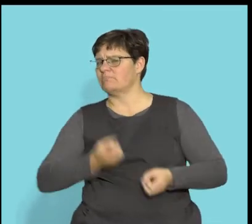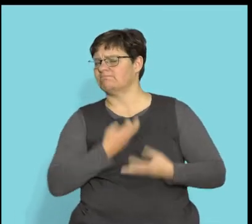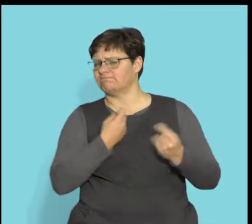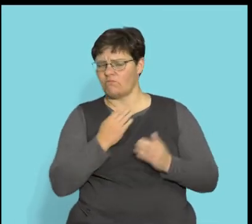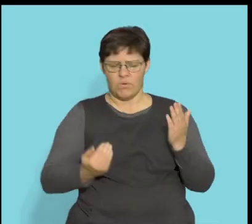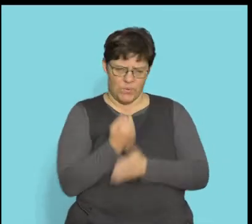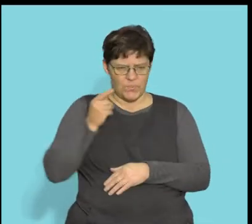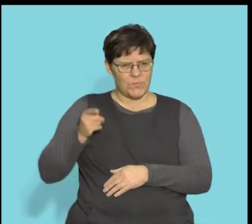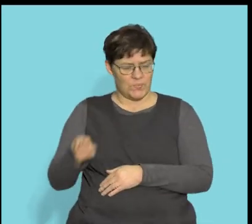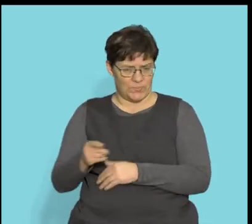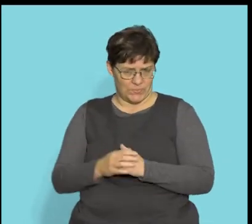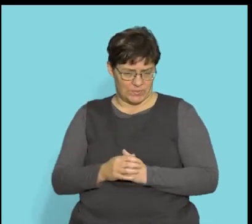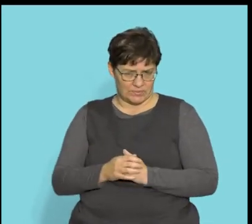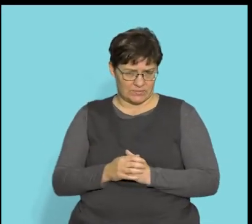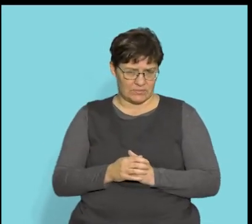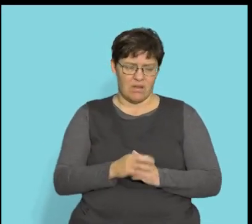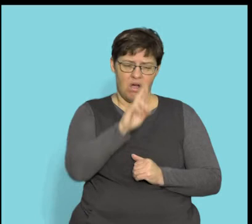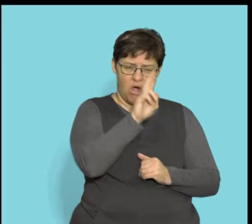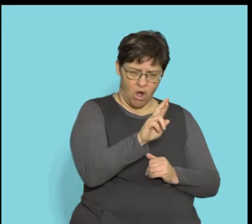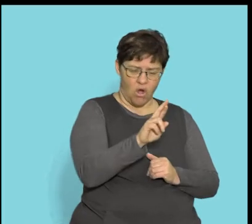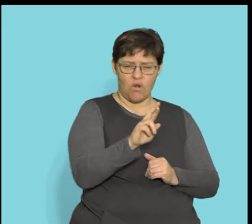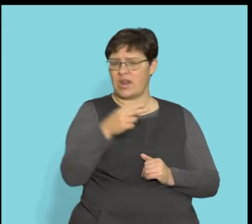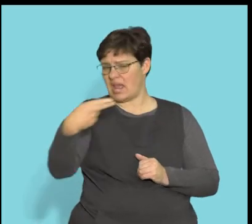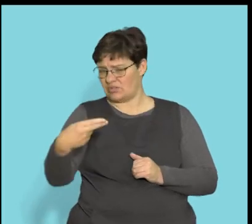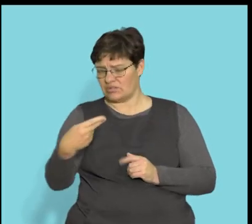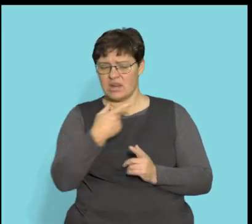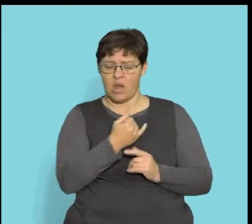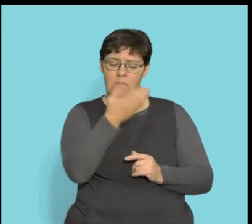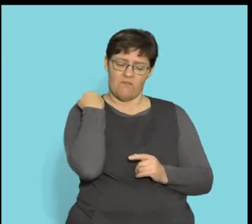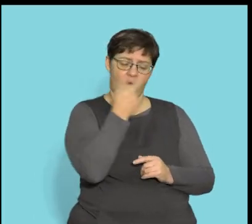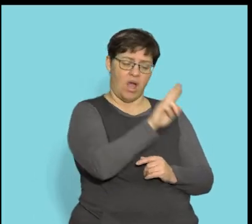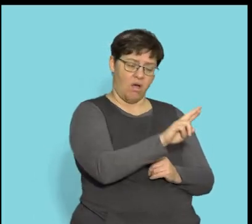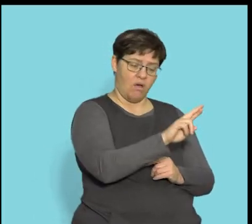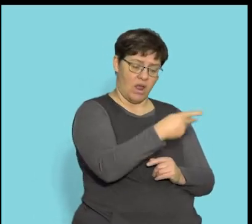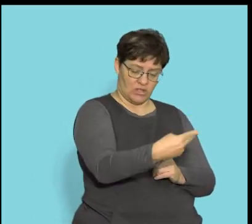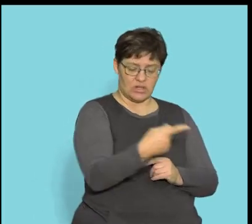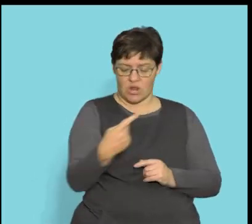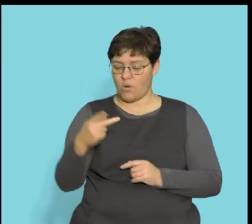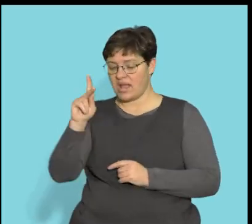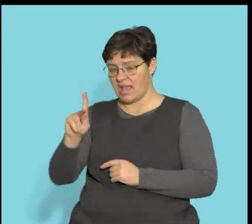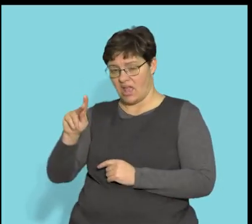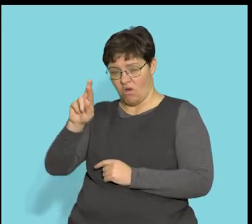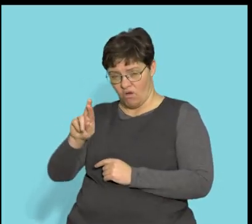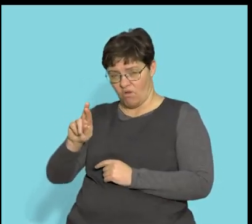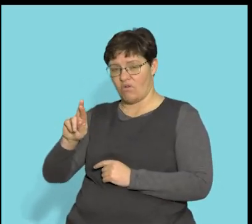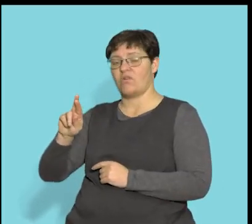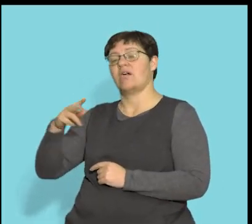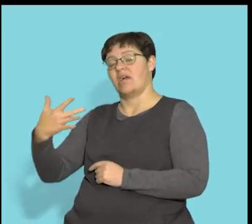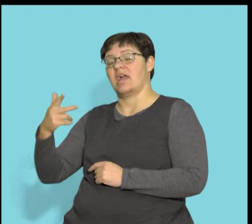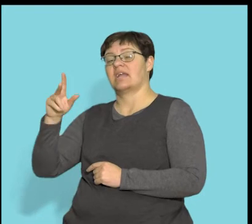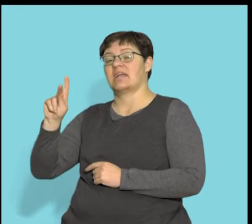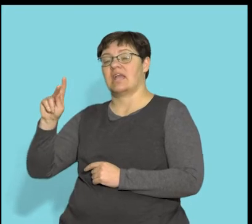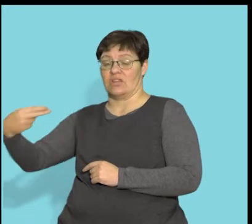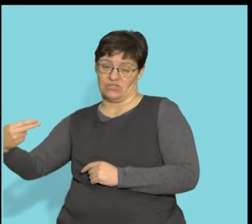new expressions for my new radius and my new height, and those are kr and kh. So all I've done is replace